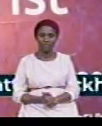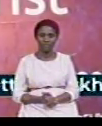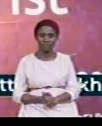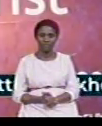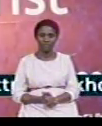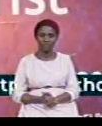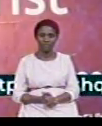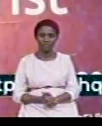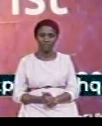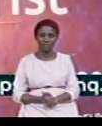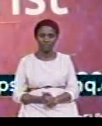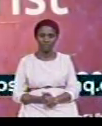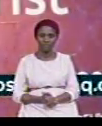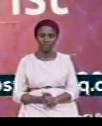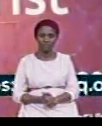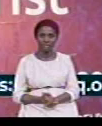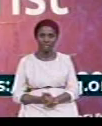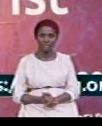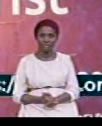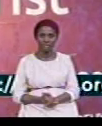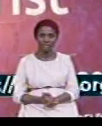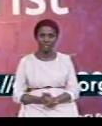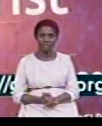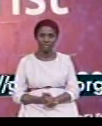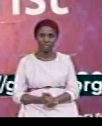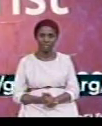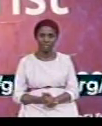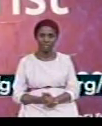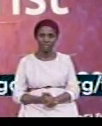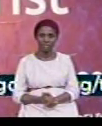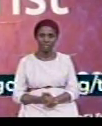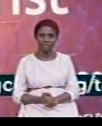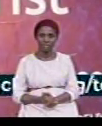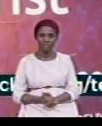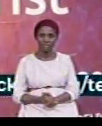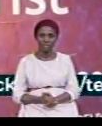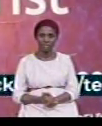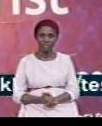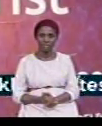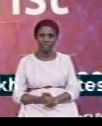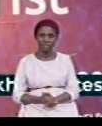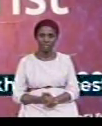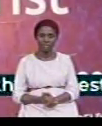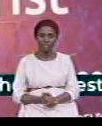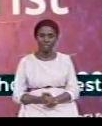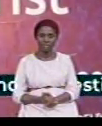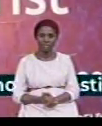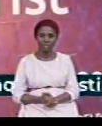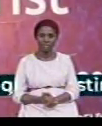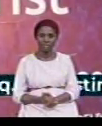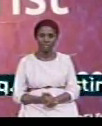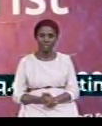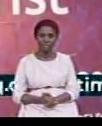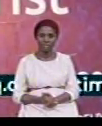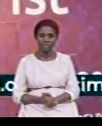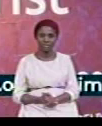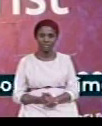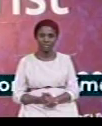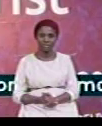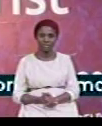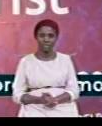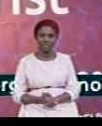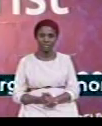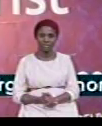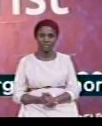nyina e ma me ni nyina mo nyame adom Ya bom paye so fu kumi global crusade no last